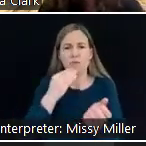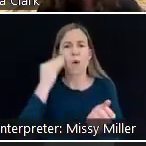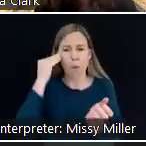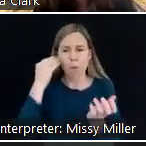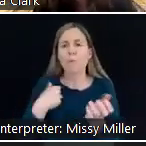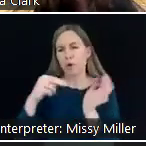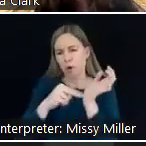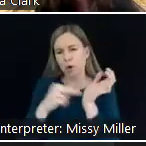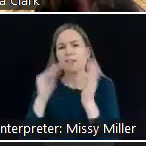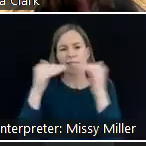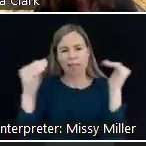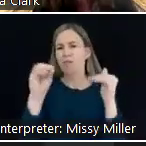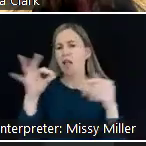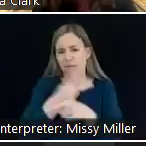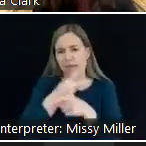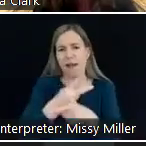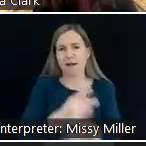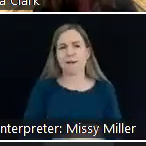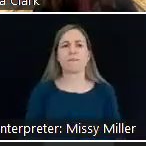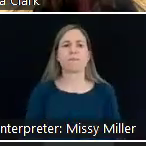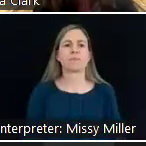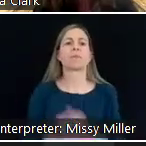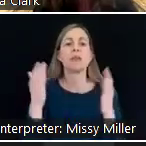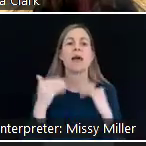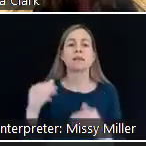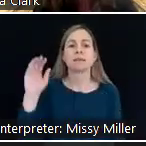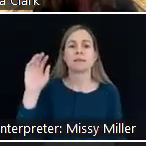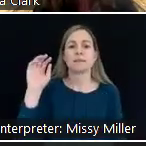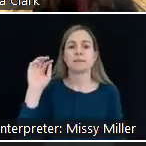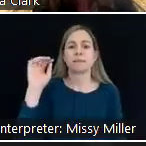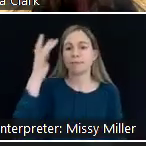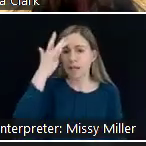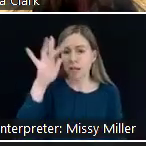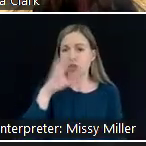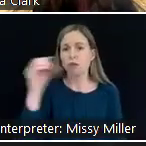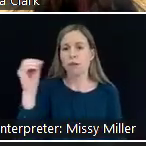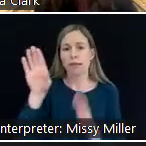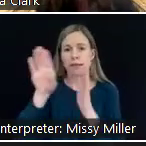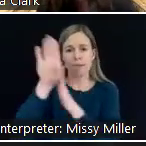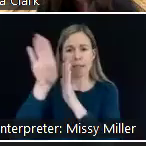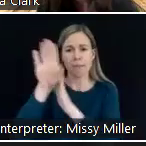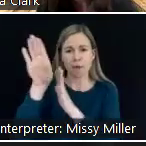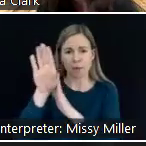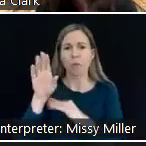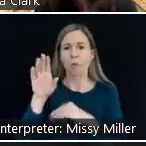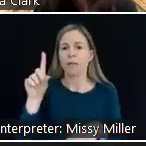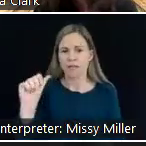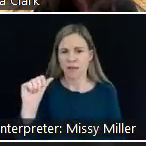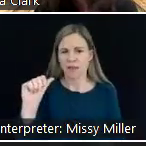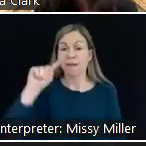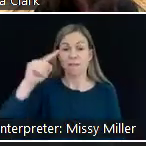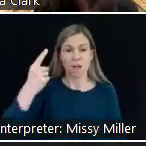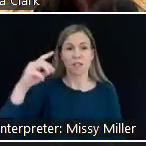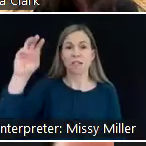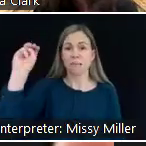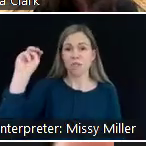Our next two that we'll talk about are intellectual and developmental disability waivers. And the first one is our Michelle P.